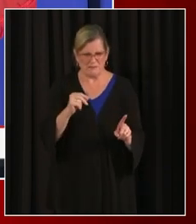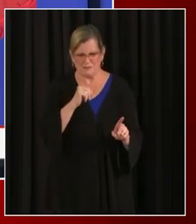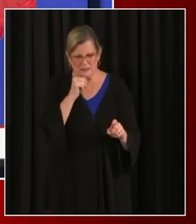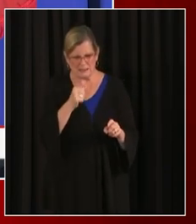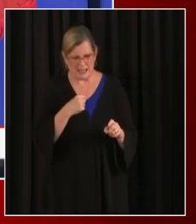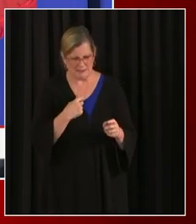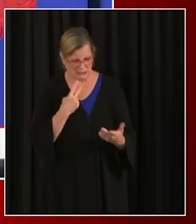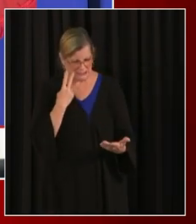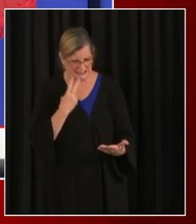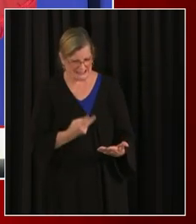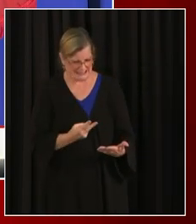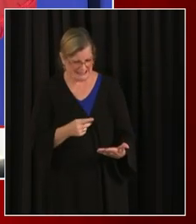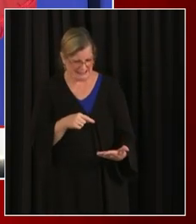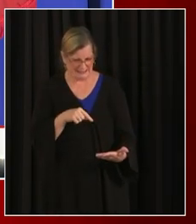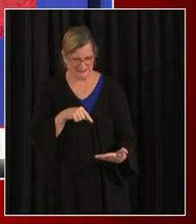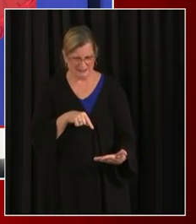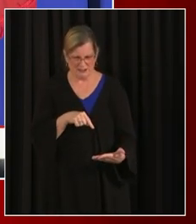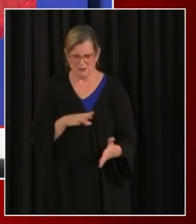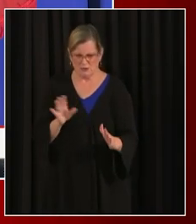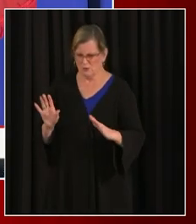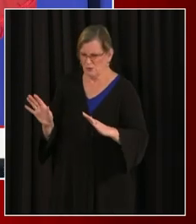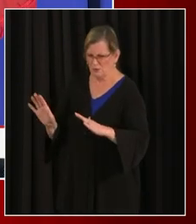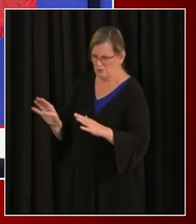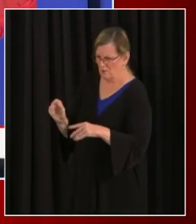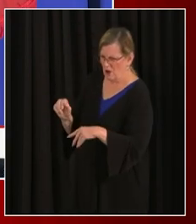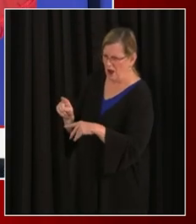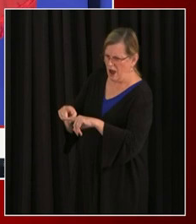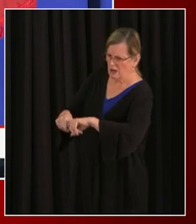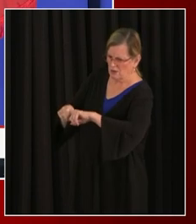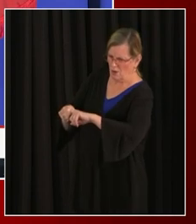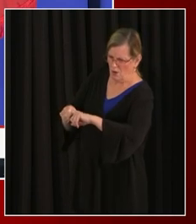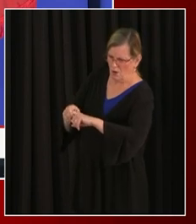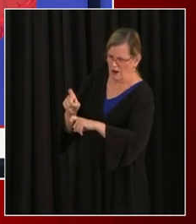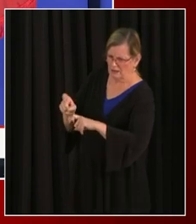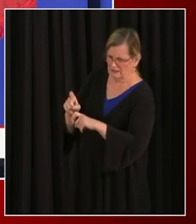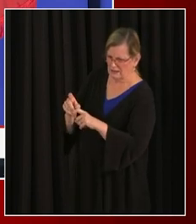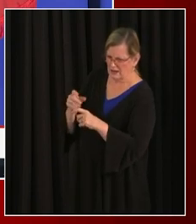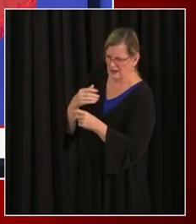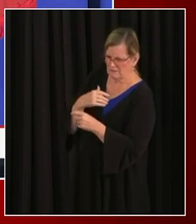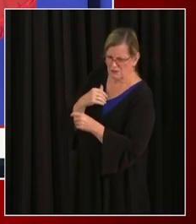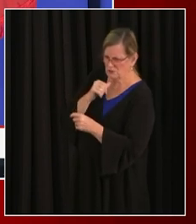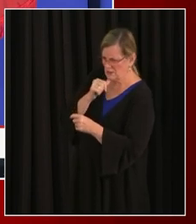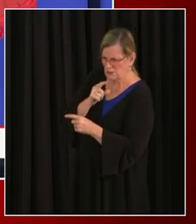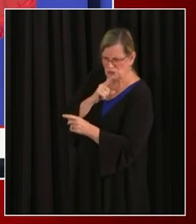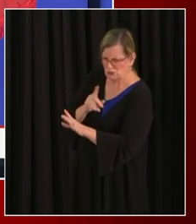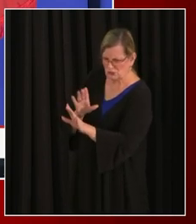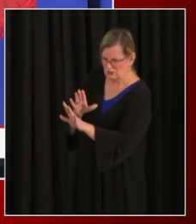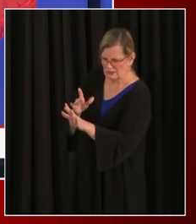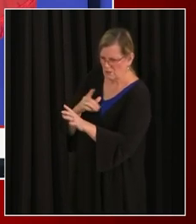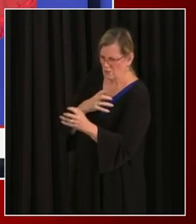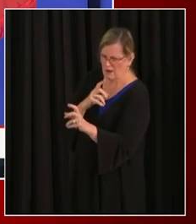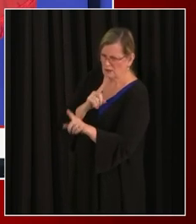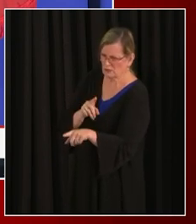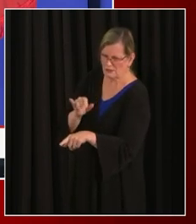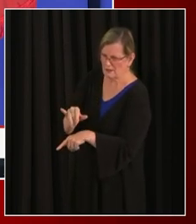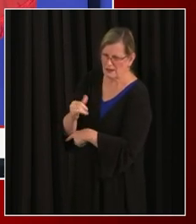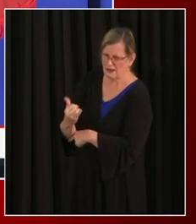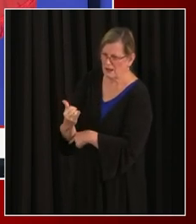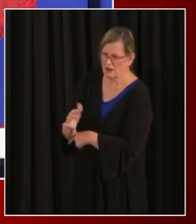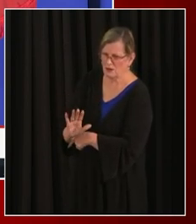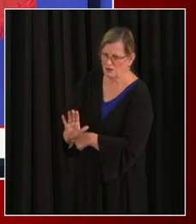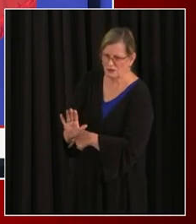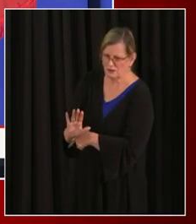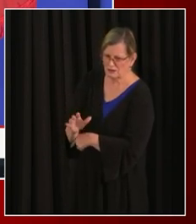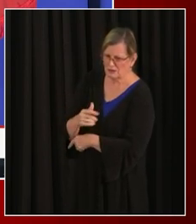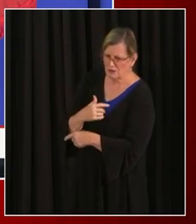seeking. I think to the point of Okay, transparency. I will have to ask a little bit more about that, because I'm not sure what we told them when